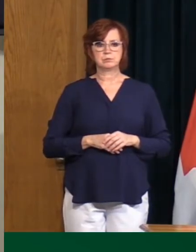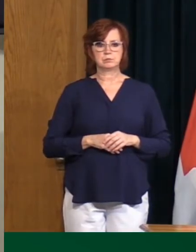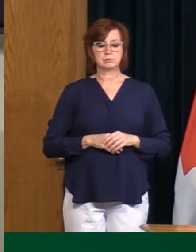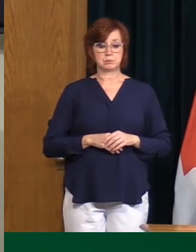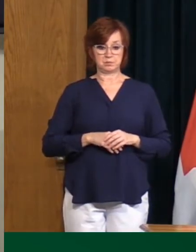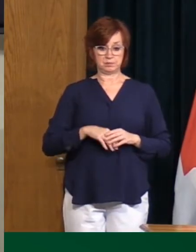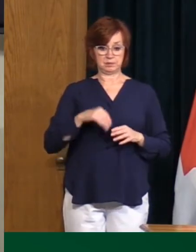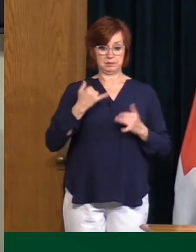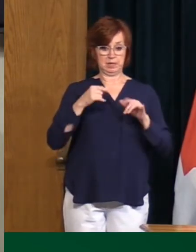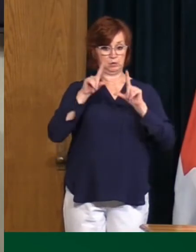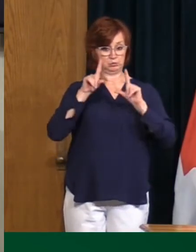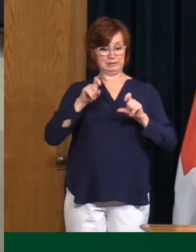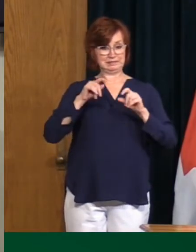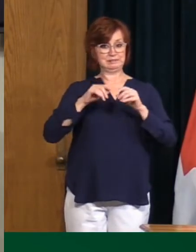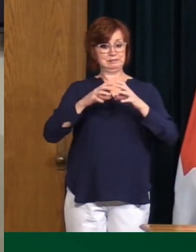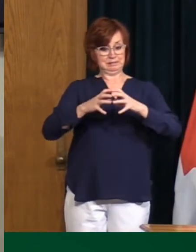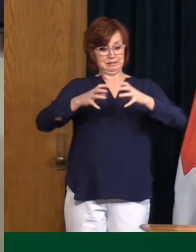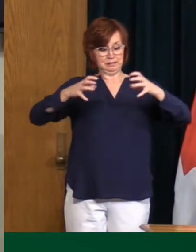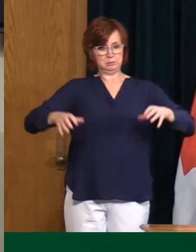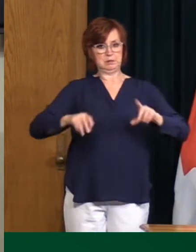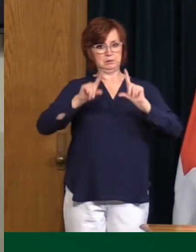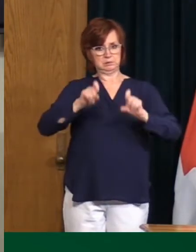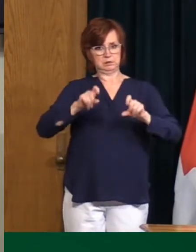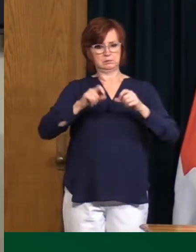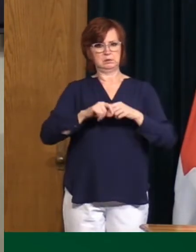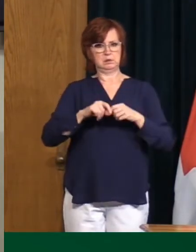testing. I'm looking at the